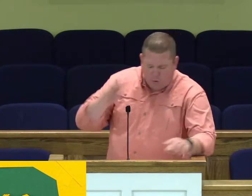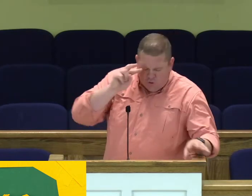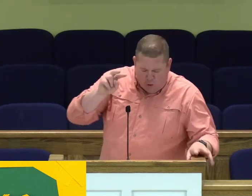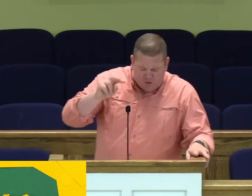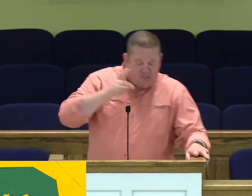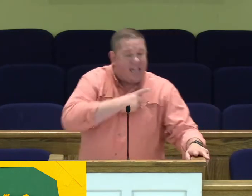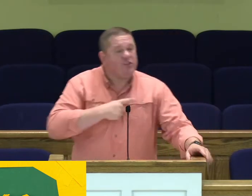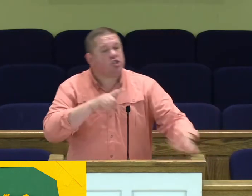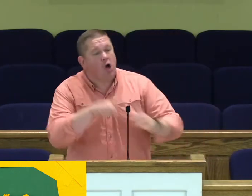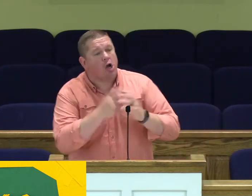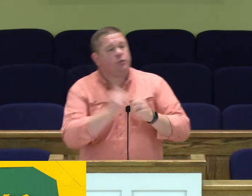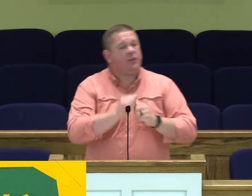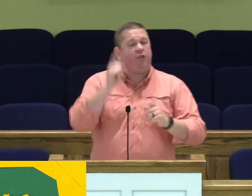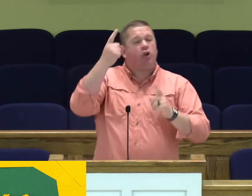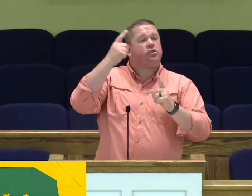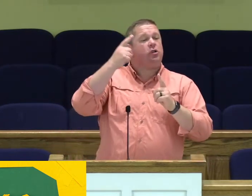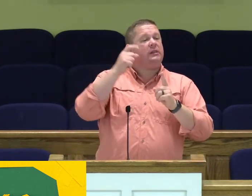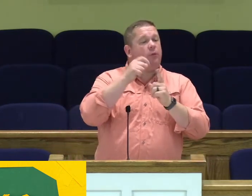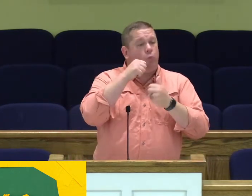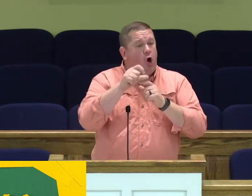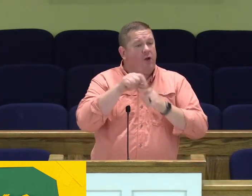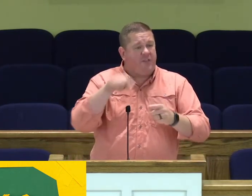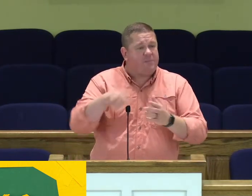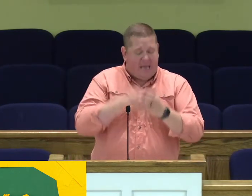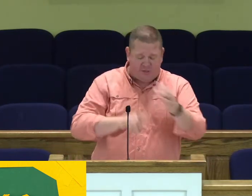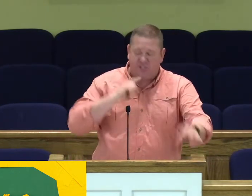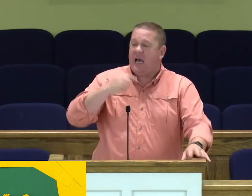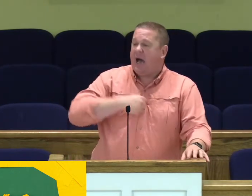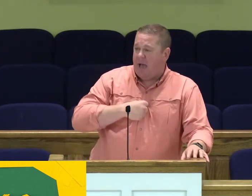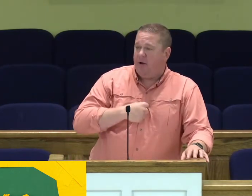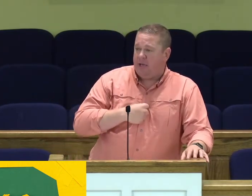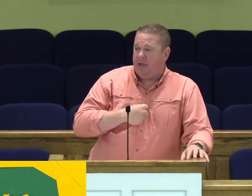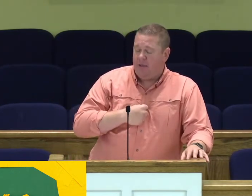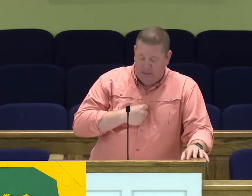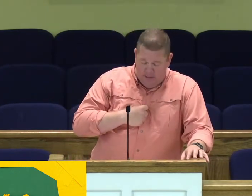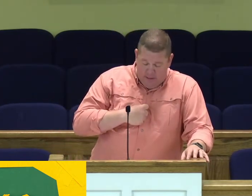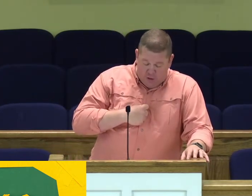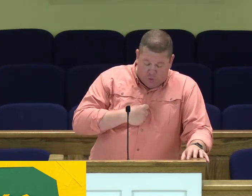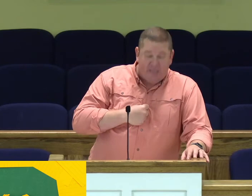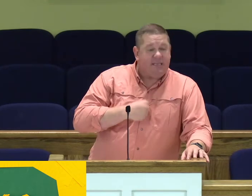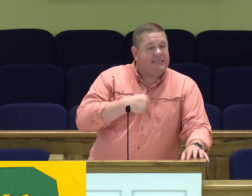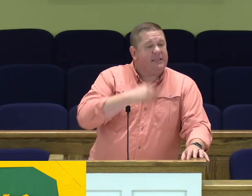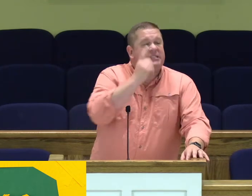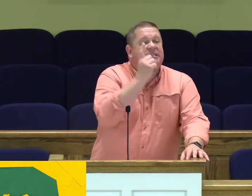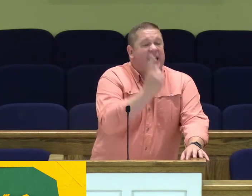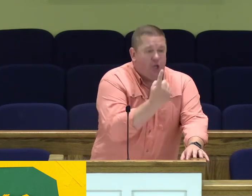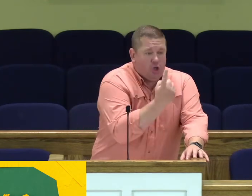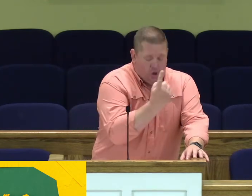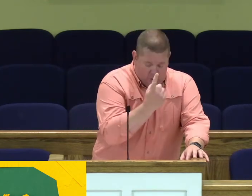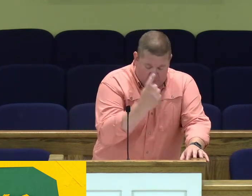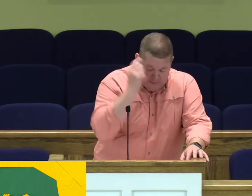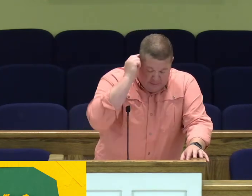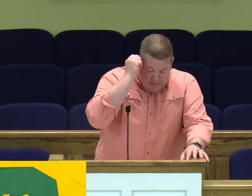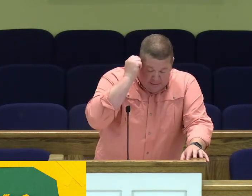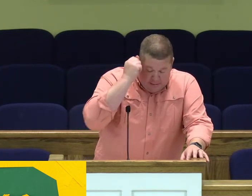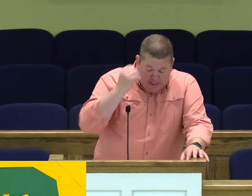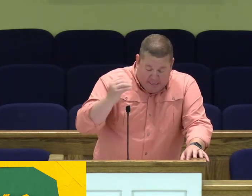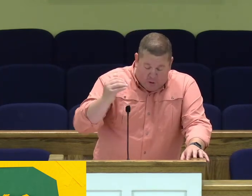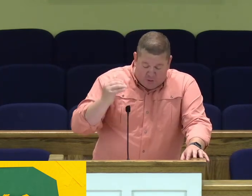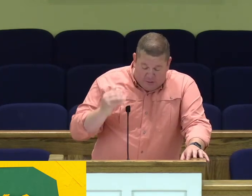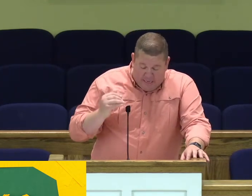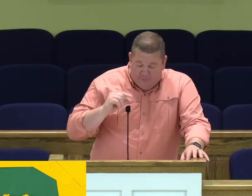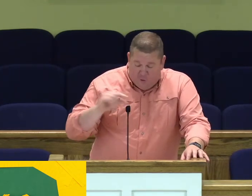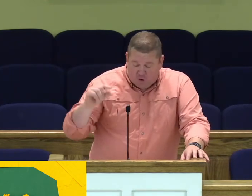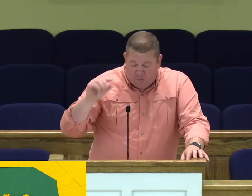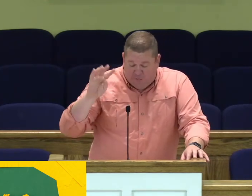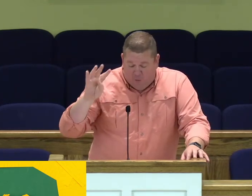Now, I want you to watch this. David starts with the first word of this passage is I, okay? So he's in the singular. He goes